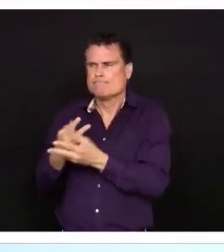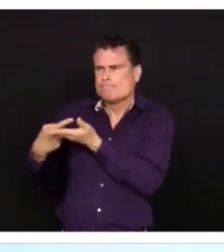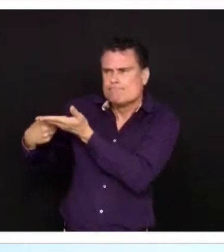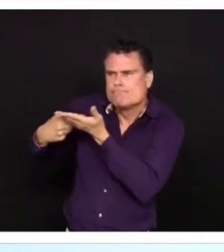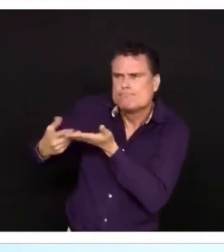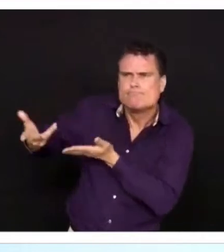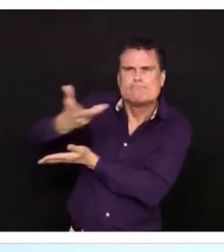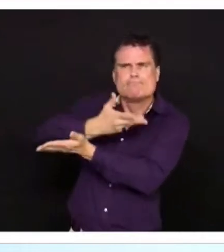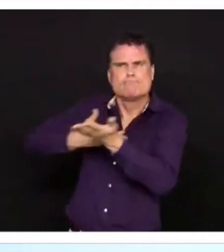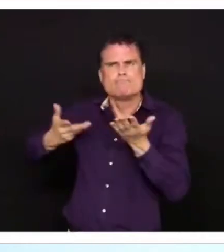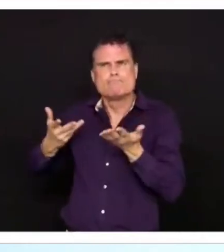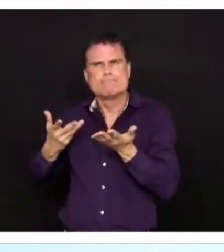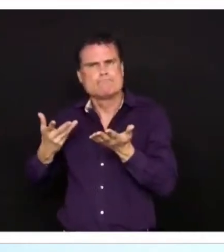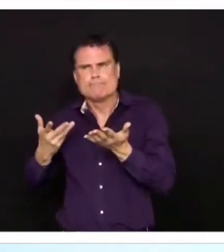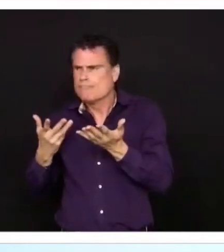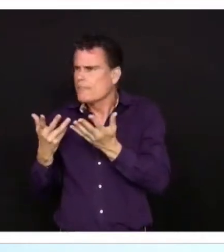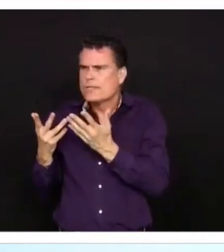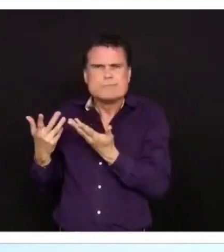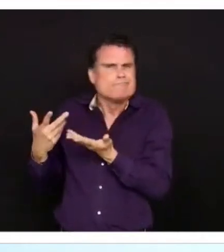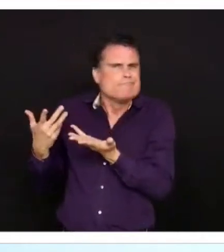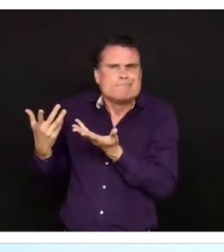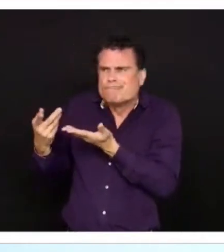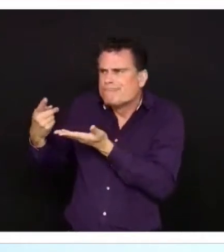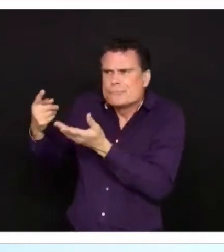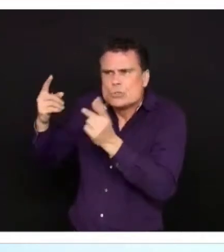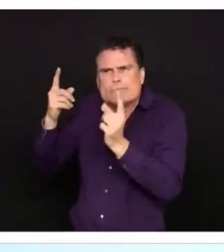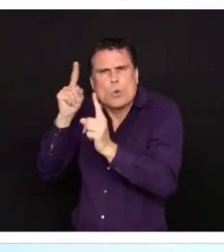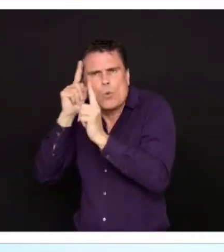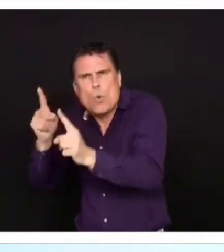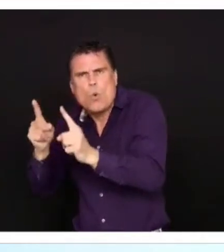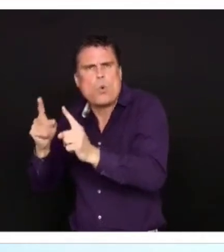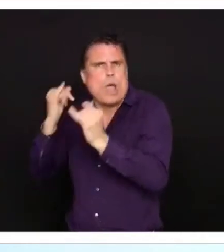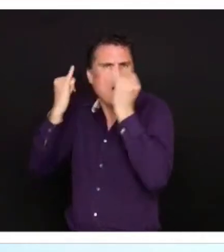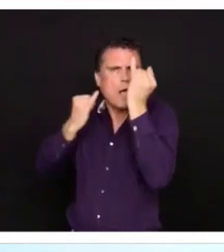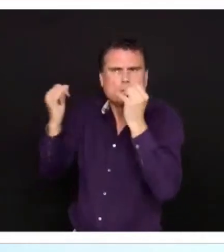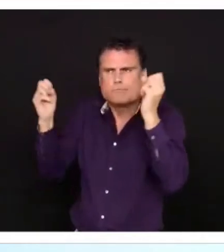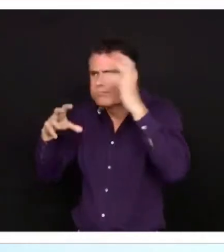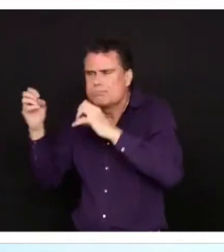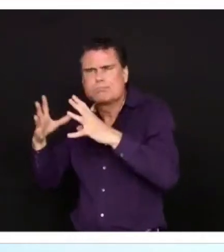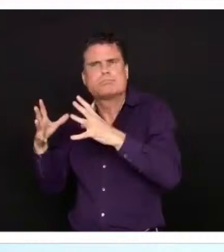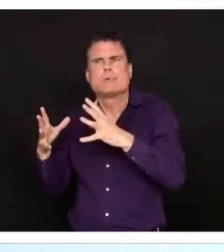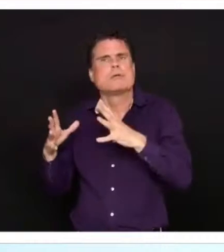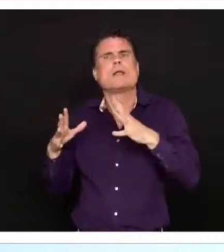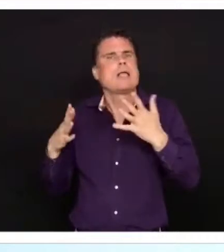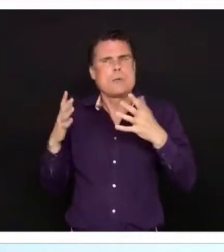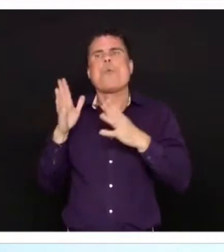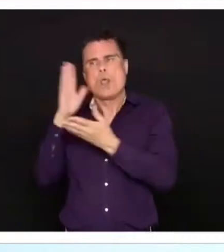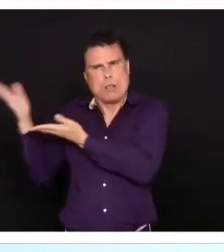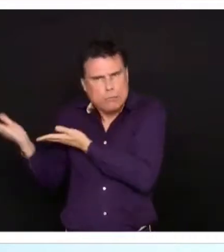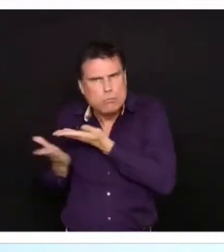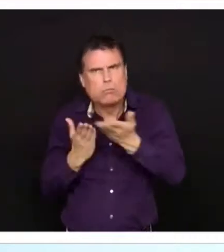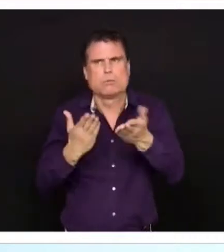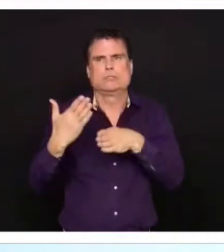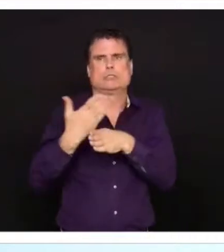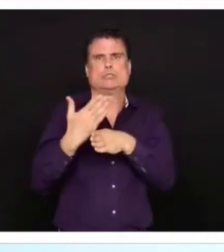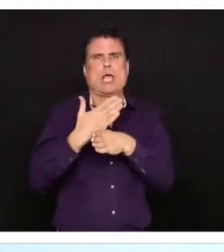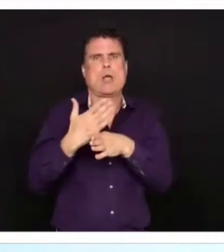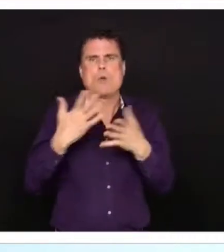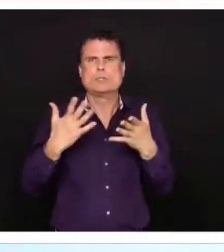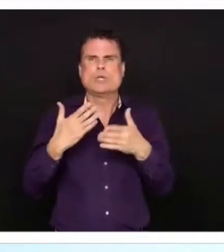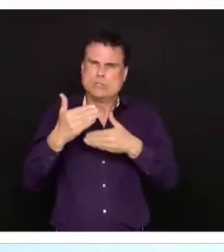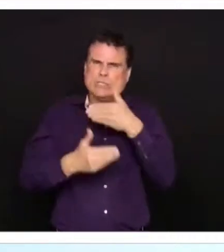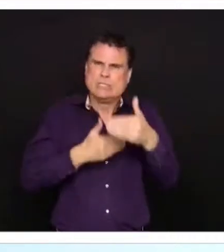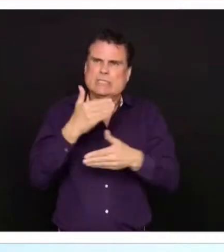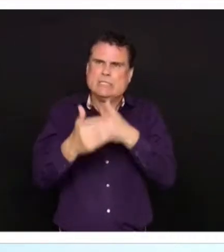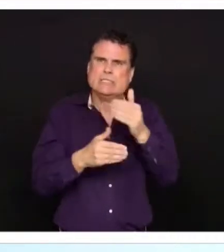a new normal that might work for us in BC. So today I want to just recognize all of you and to thank all of you. I am